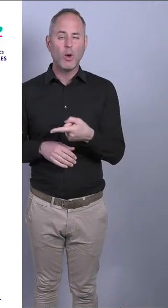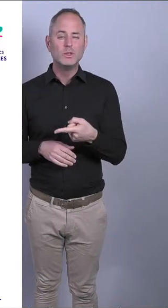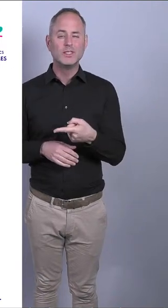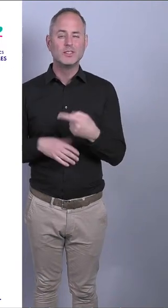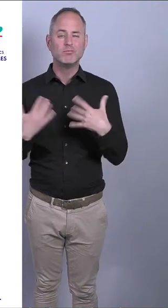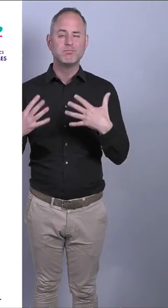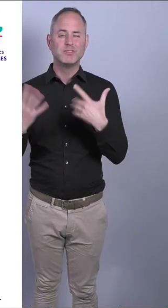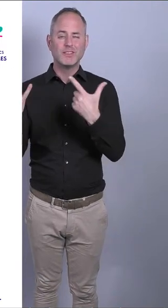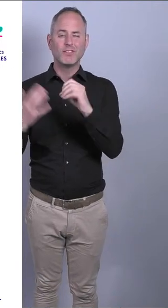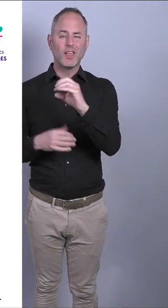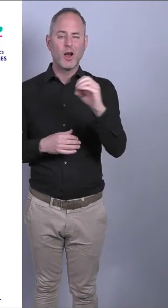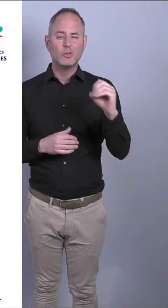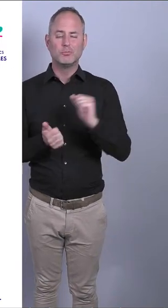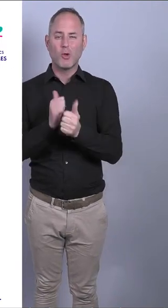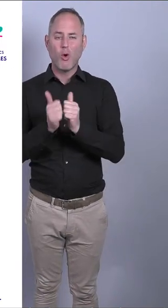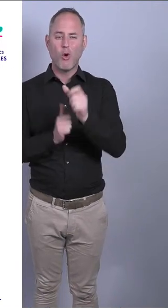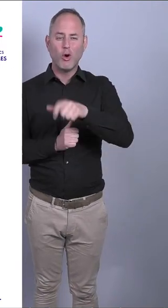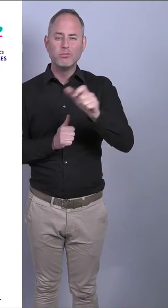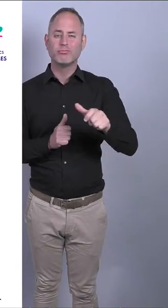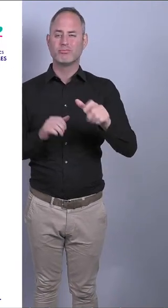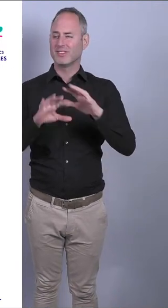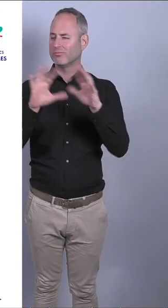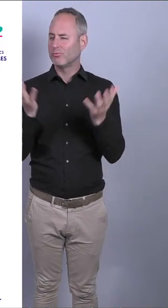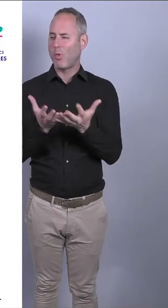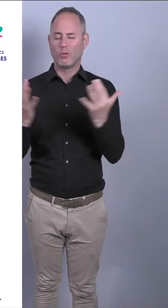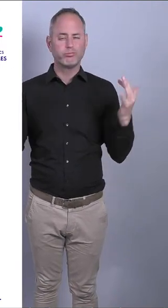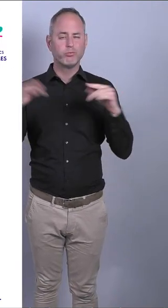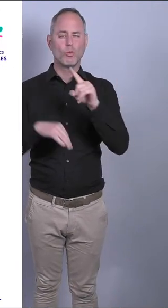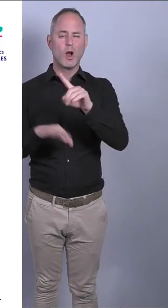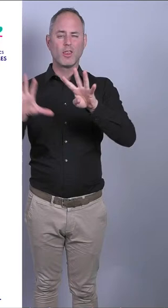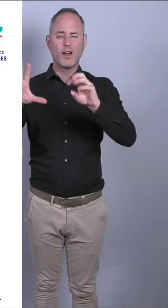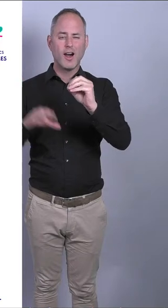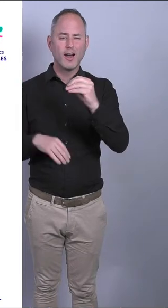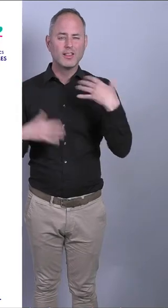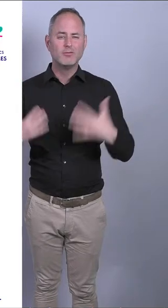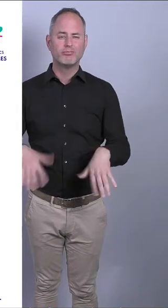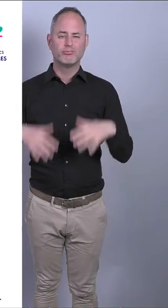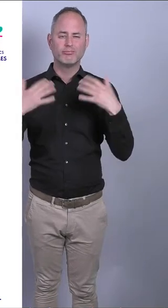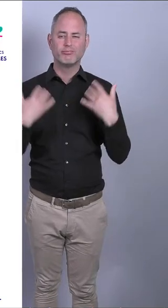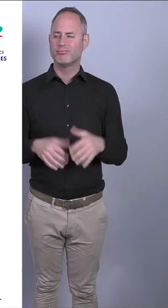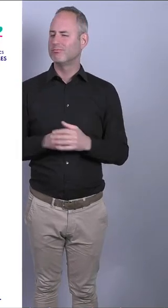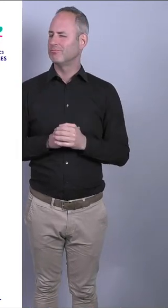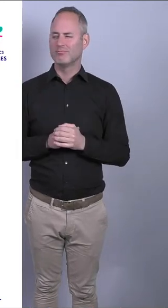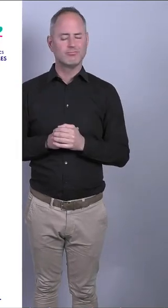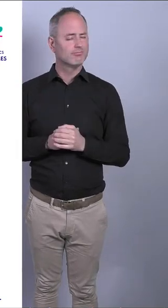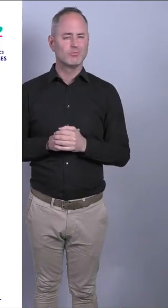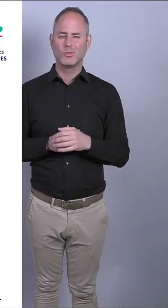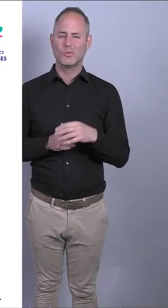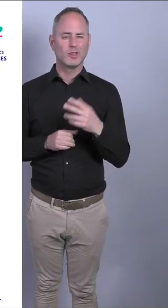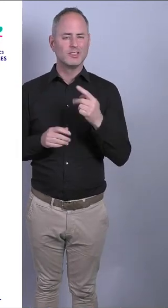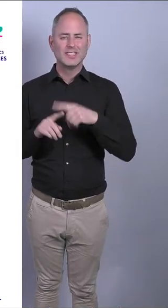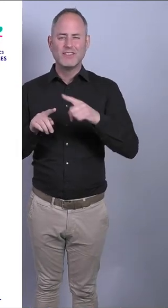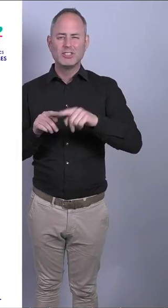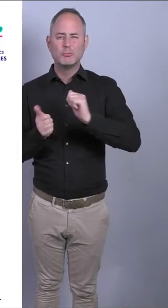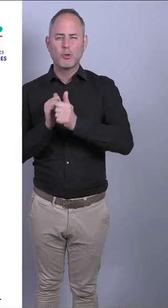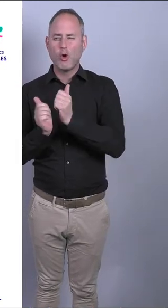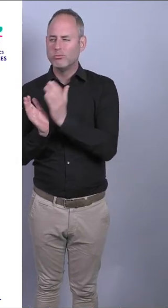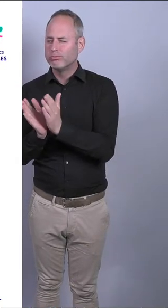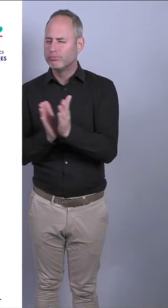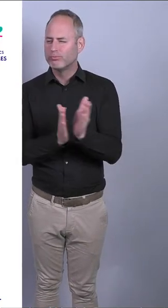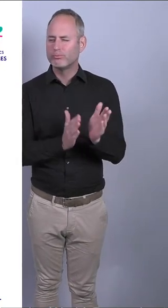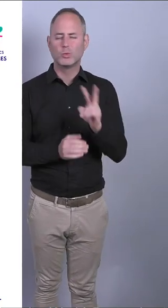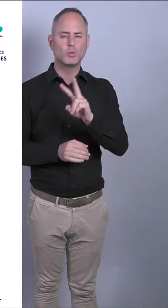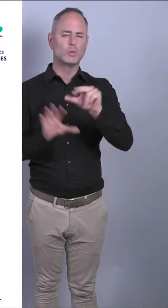from 190 delegations, and there will be 26 sports, and people will compete with one another. The